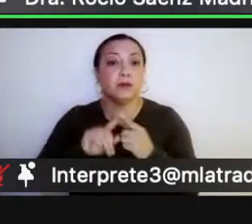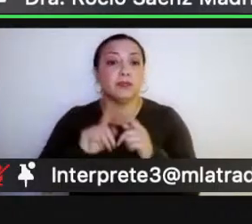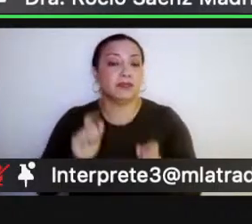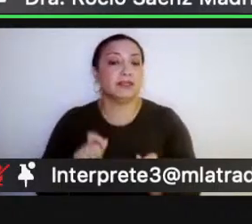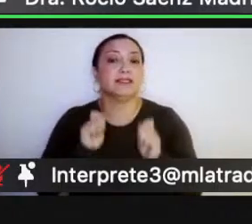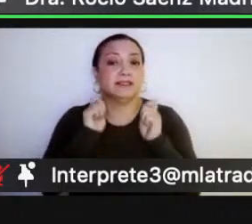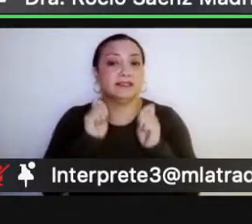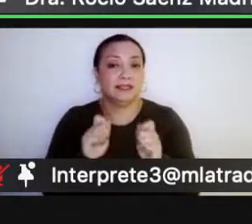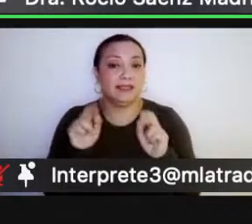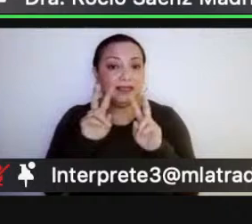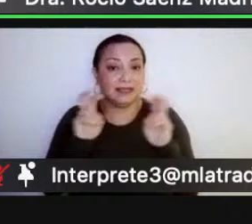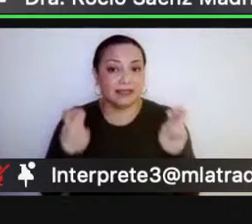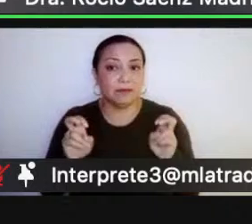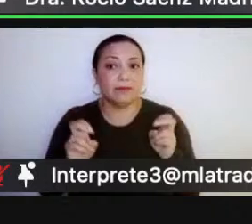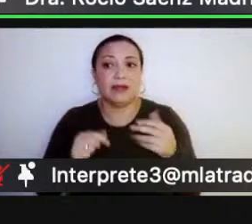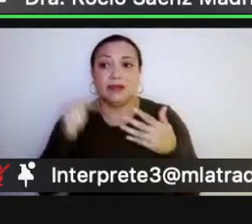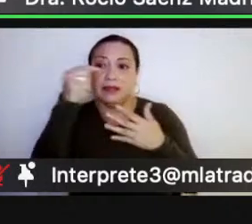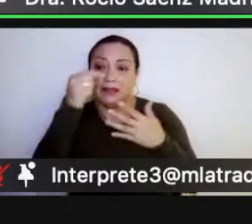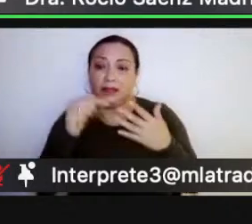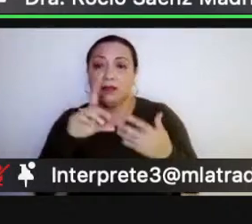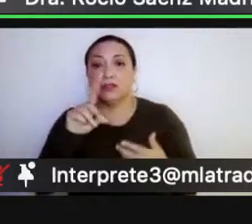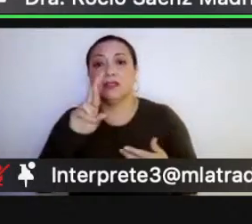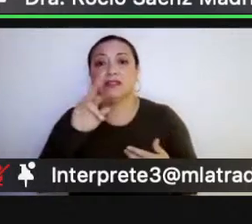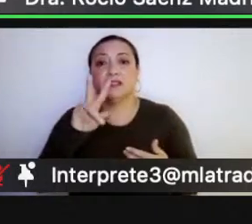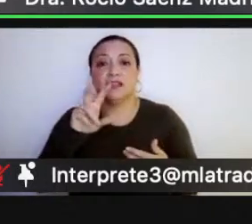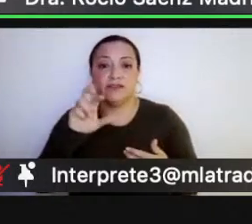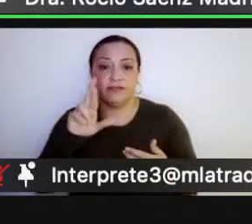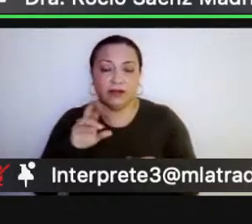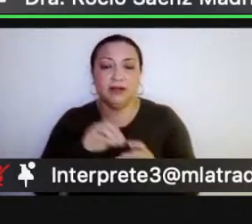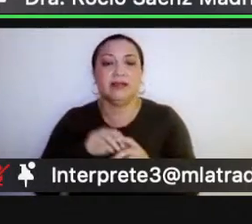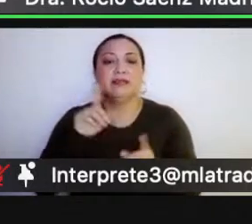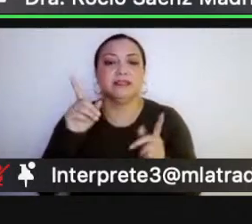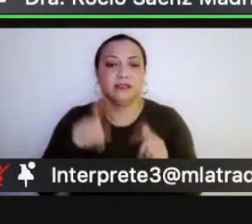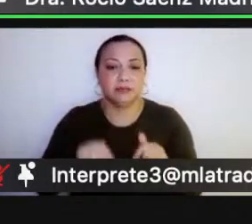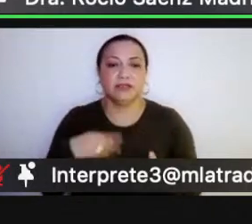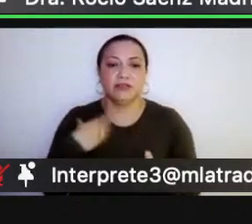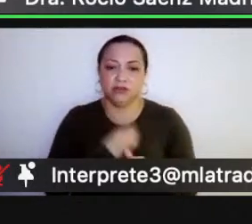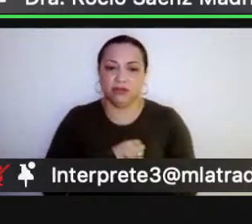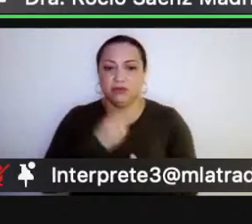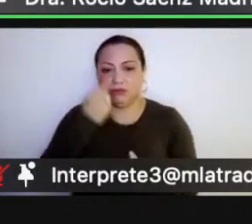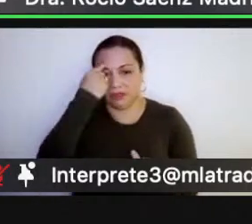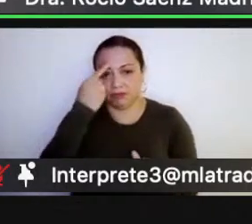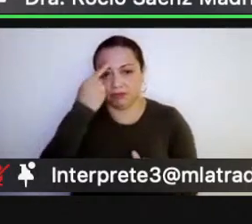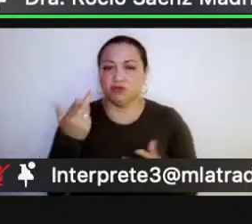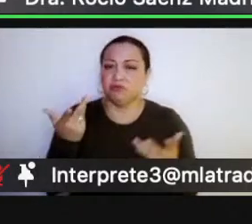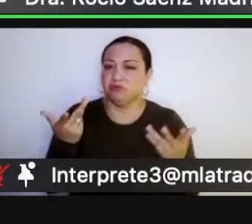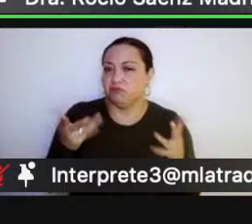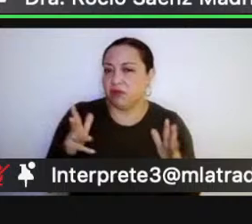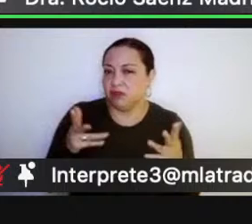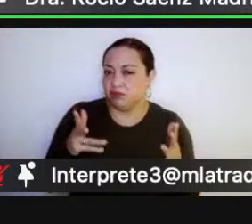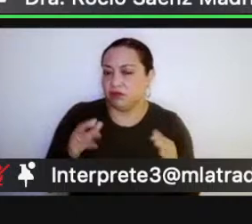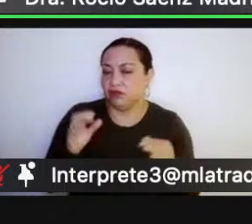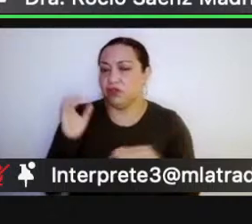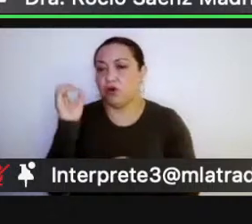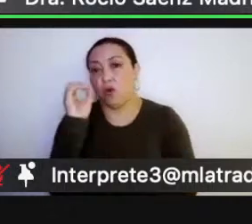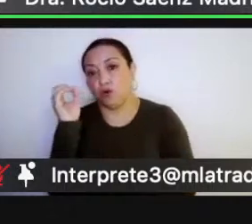levels of what we have called the equity drivers, and this could be ready by